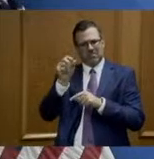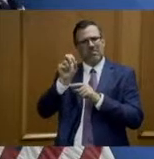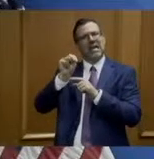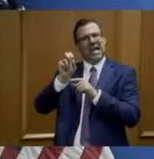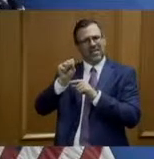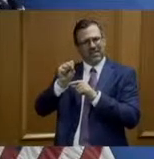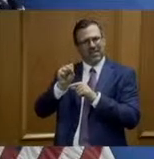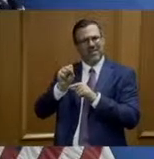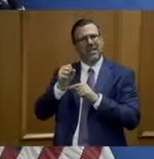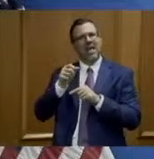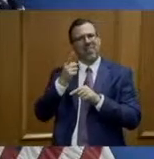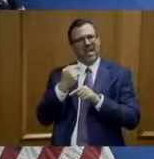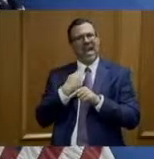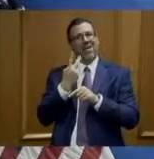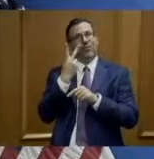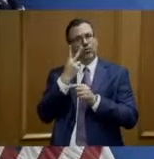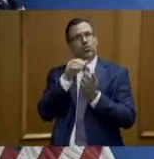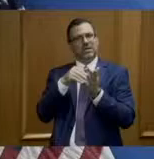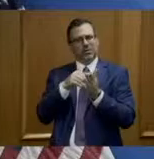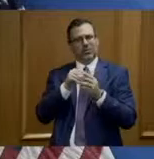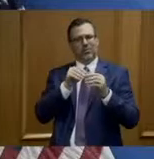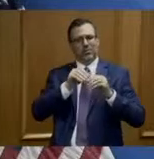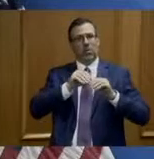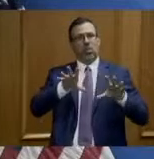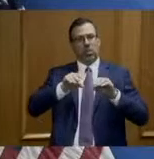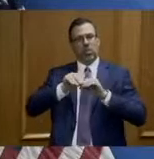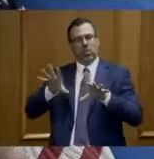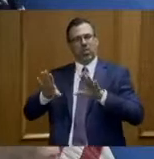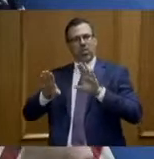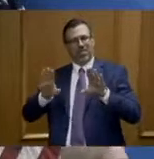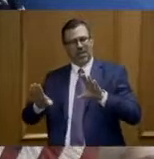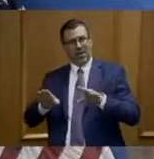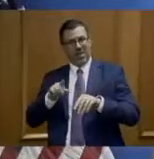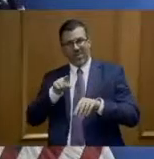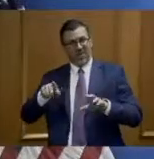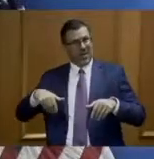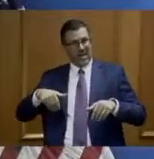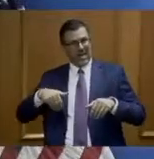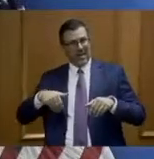up to participate early? Dr. Pierce, you want to?